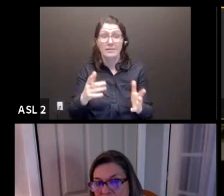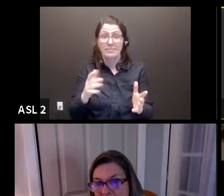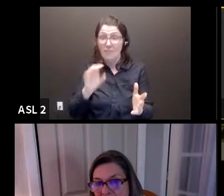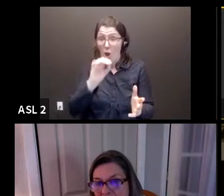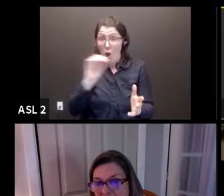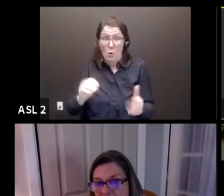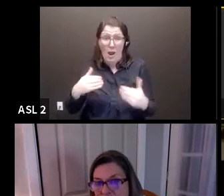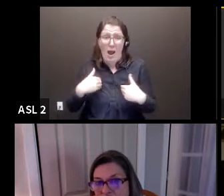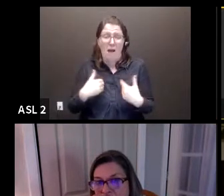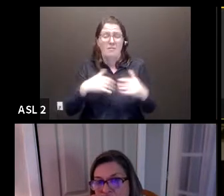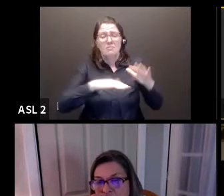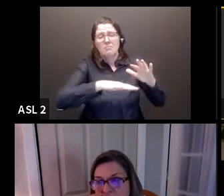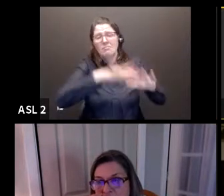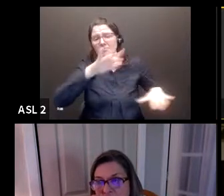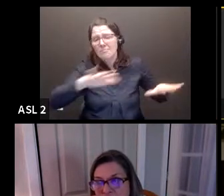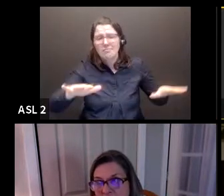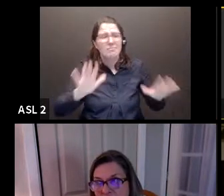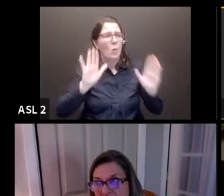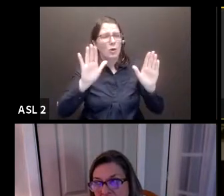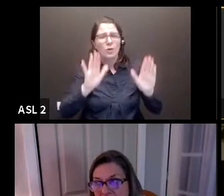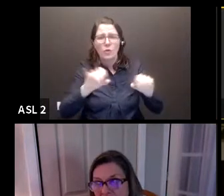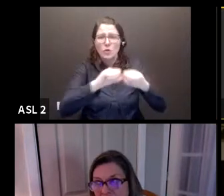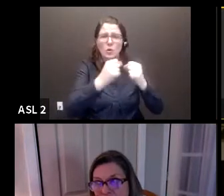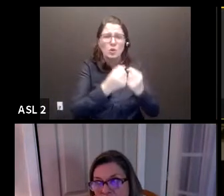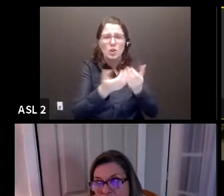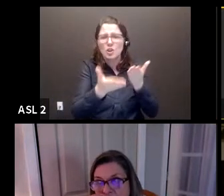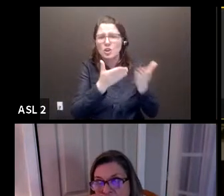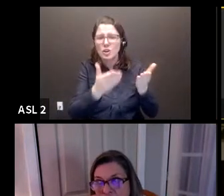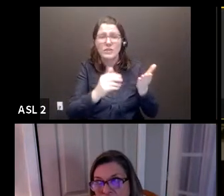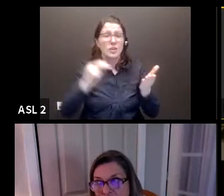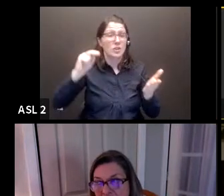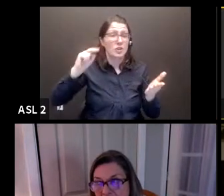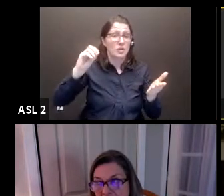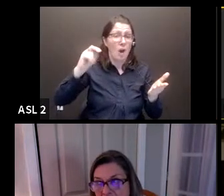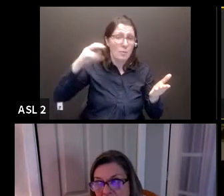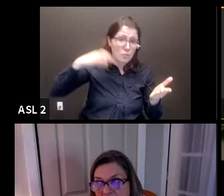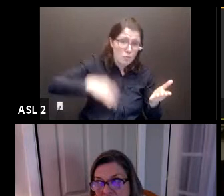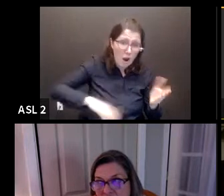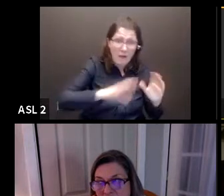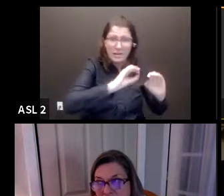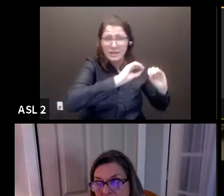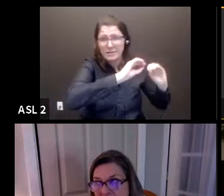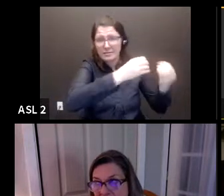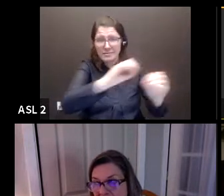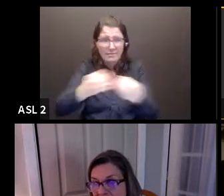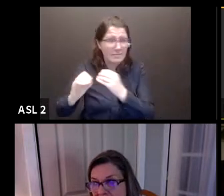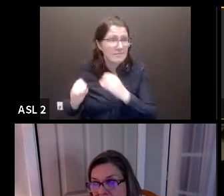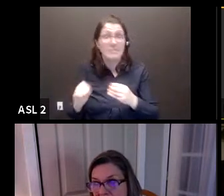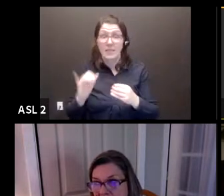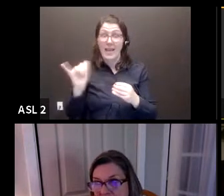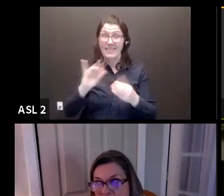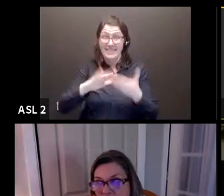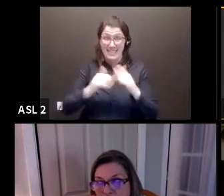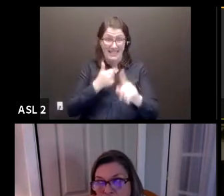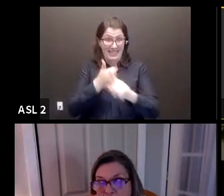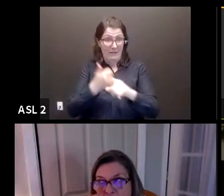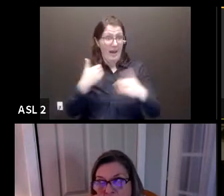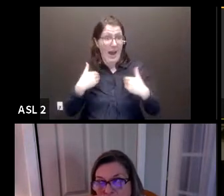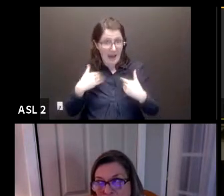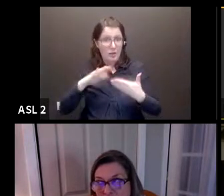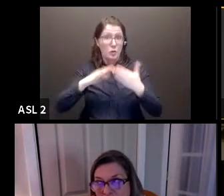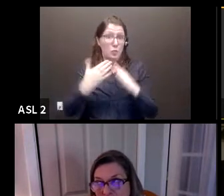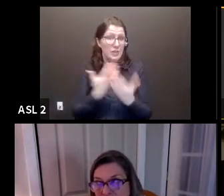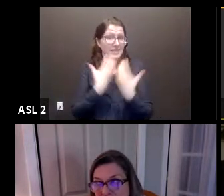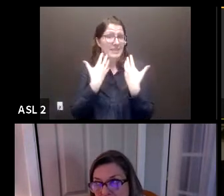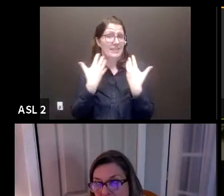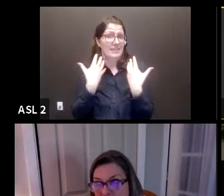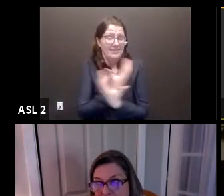social services not-for-profit sectors and a city that has a community safety well-being plan that has now been approved we have committed funds in our